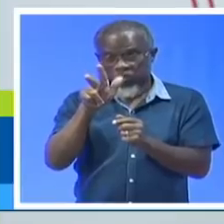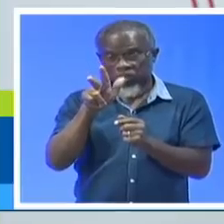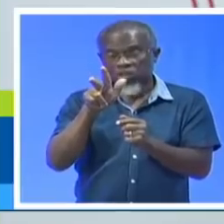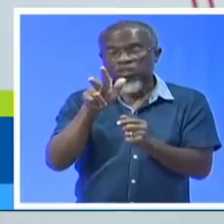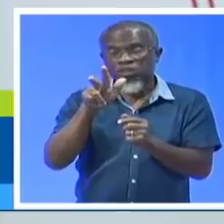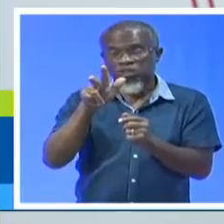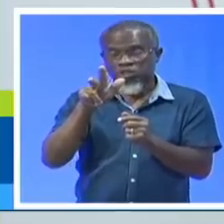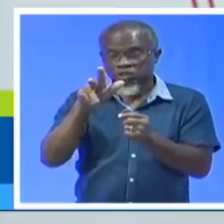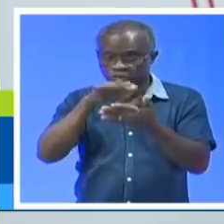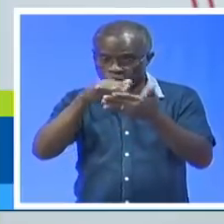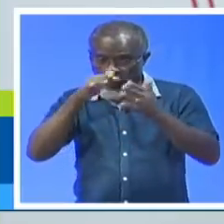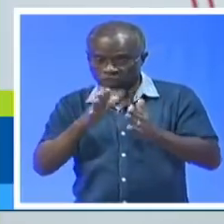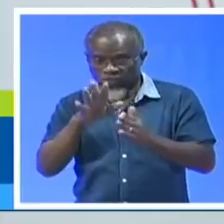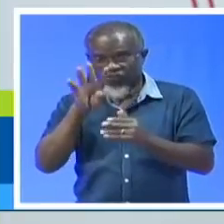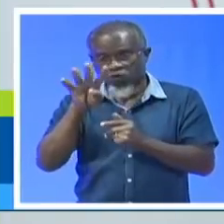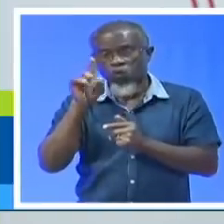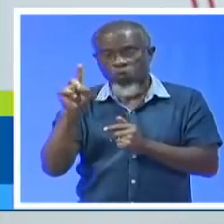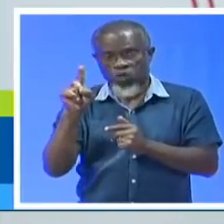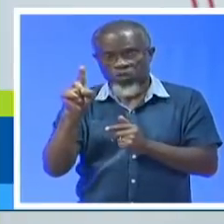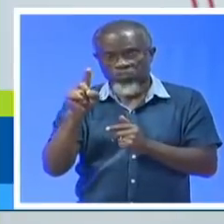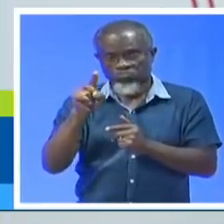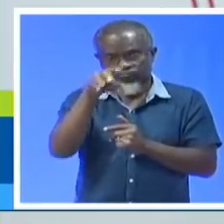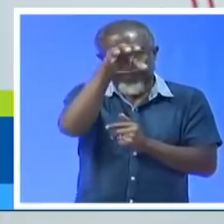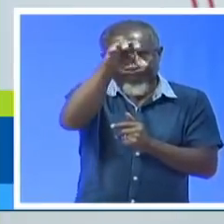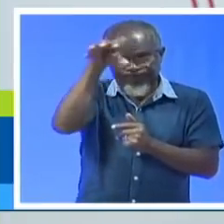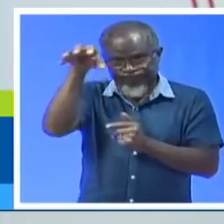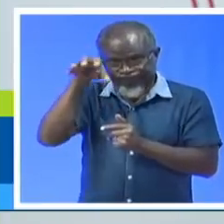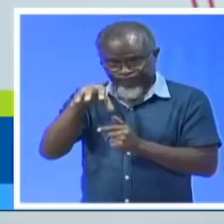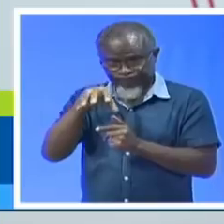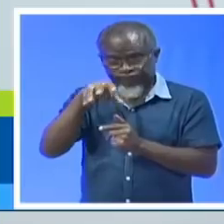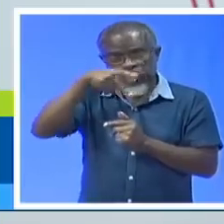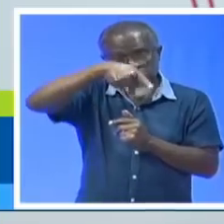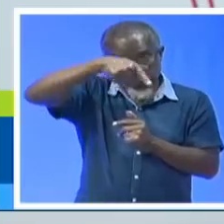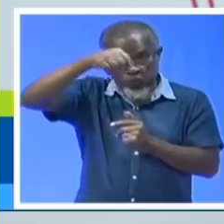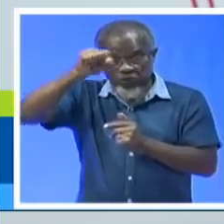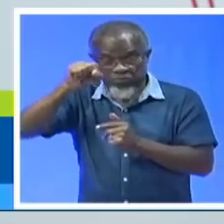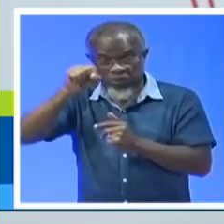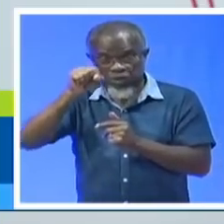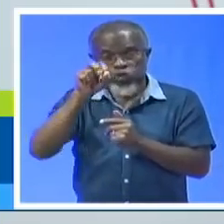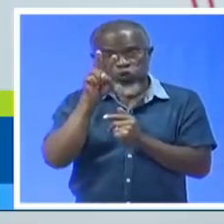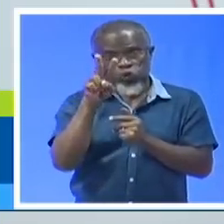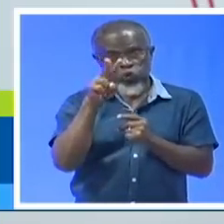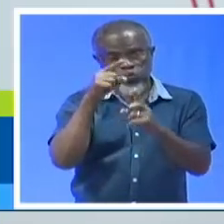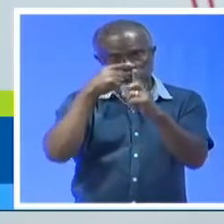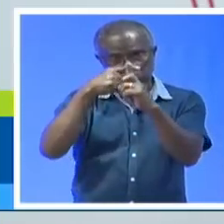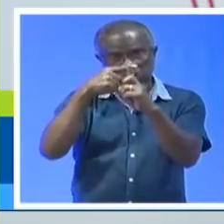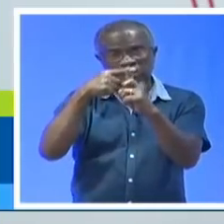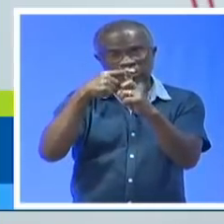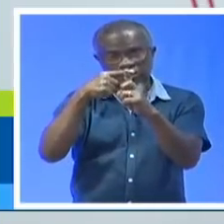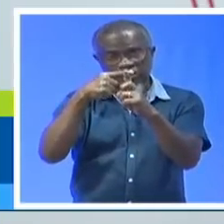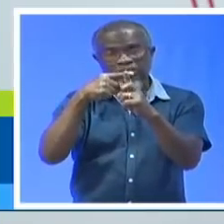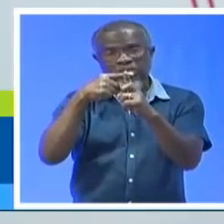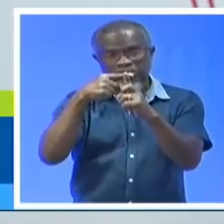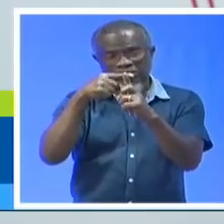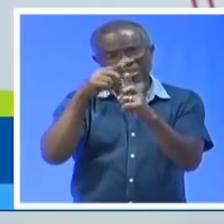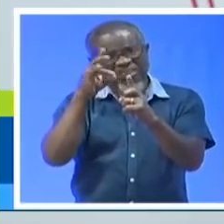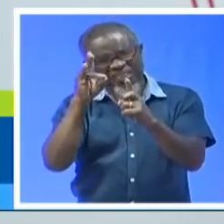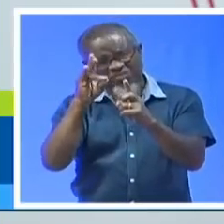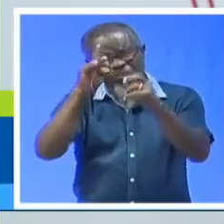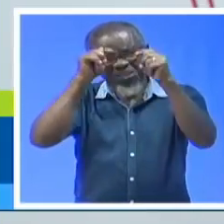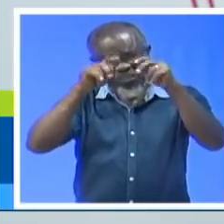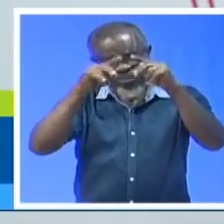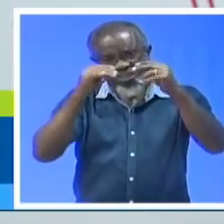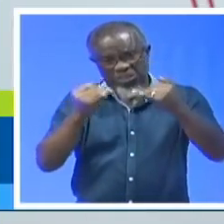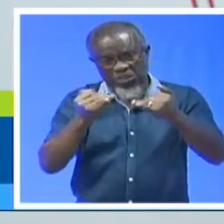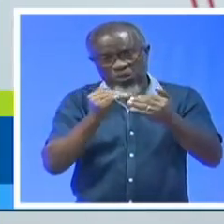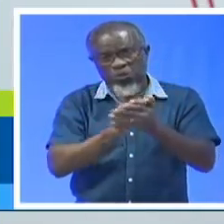Breakdown by district: Port of Spain, 2 positive, 7 pending.